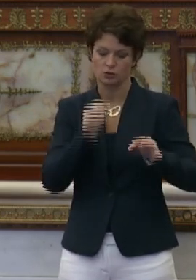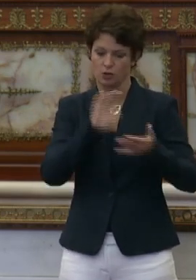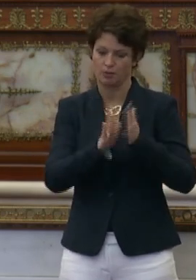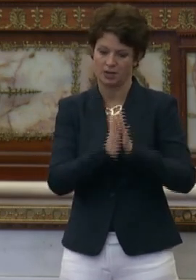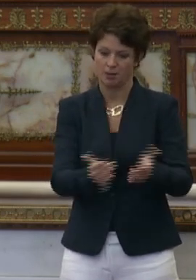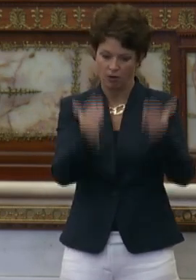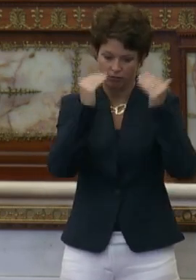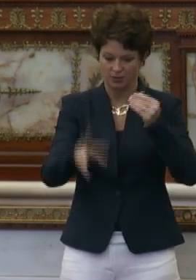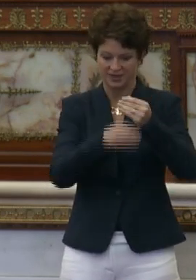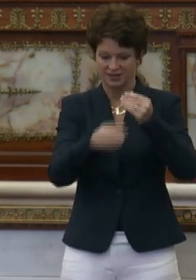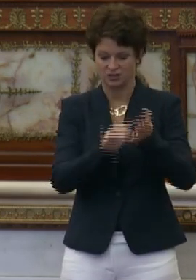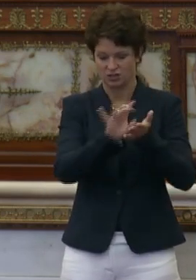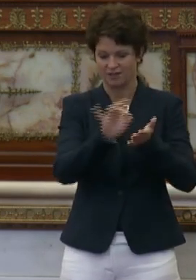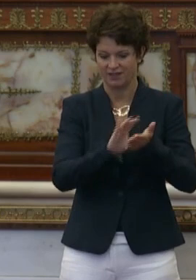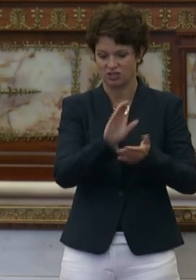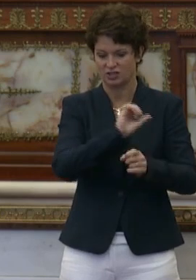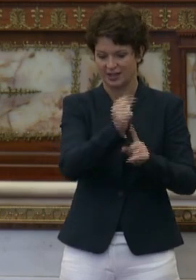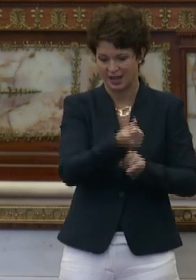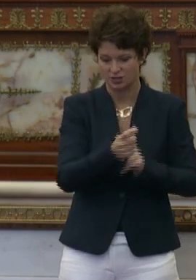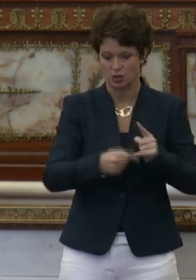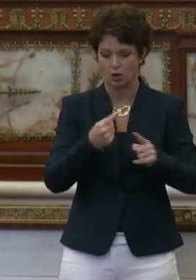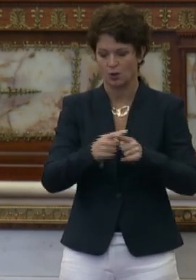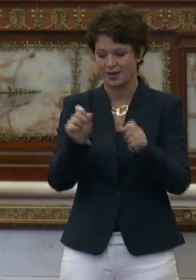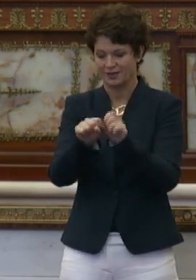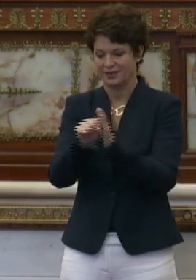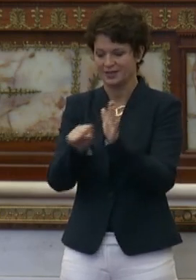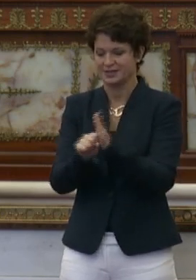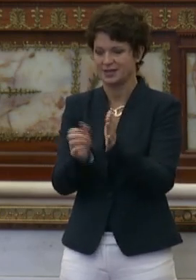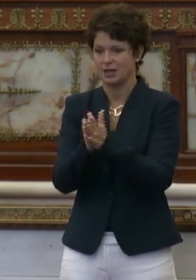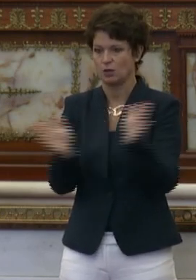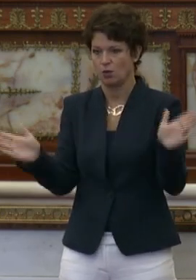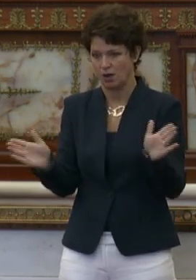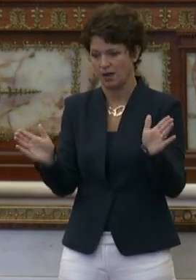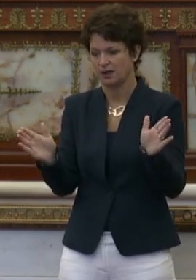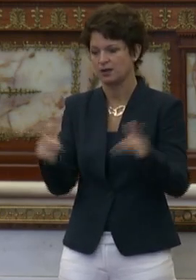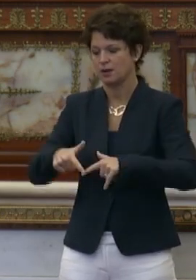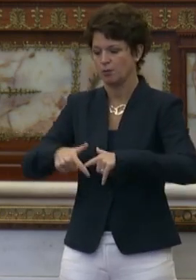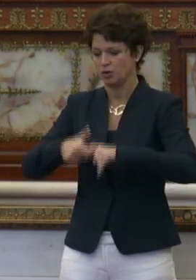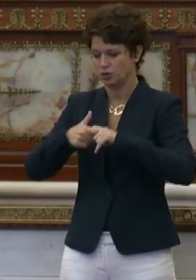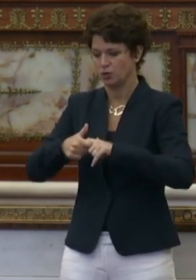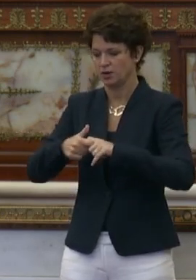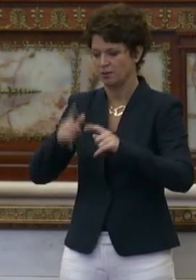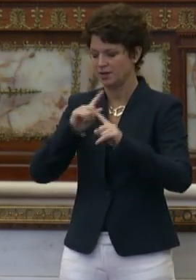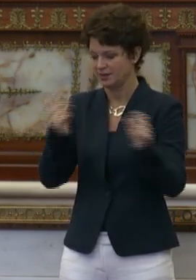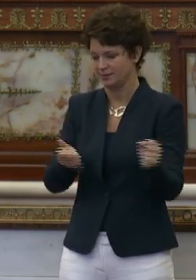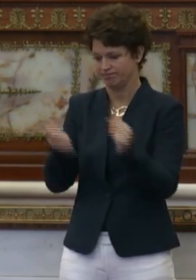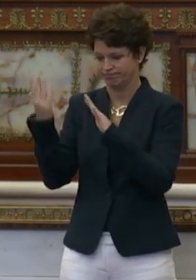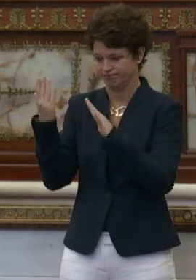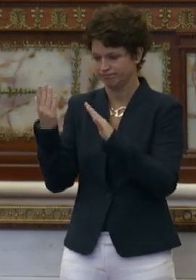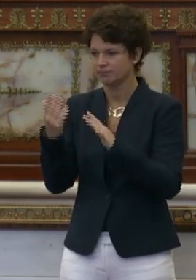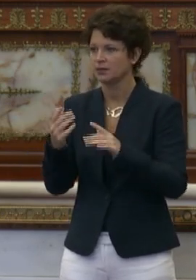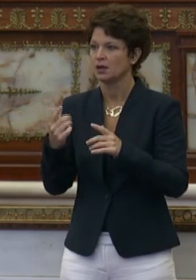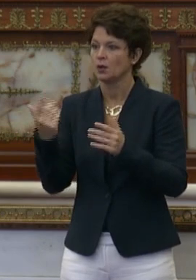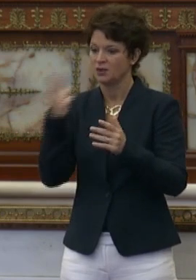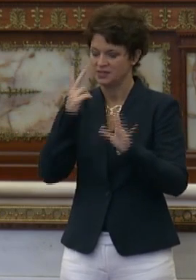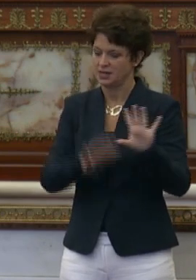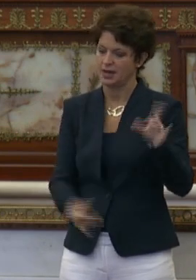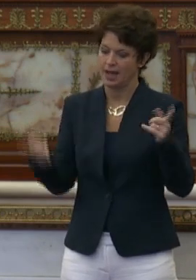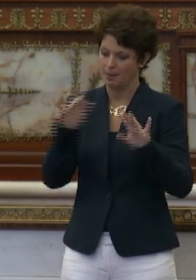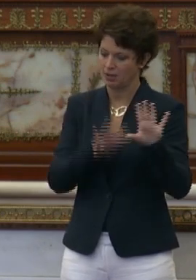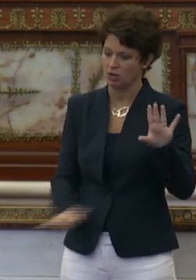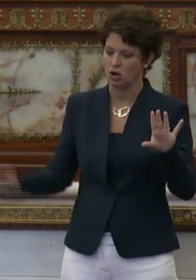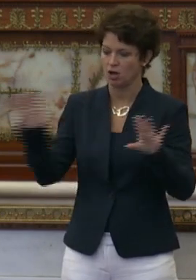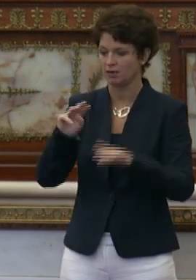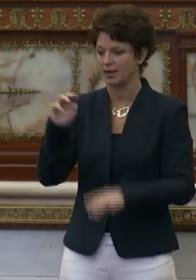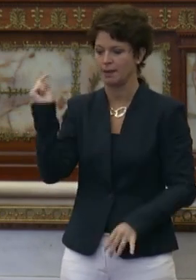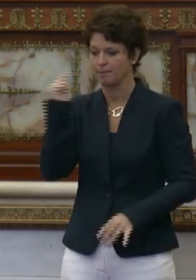with additional eviction cases once the statewide eviction moratorium is lifted. We've already seen this happen around the country, like